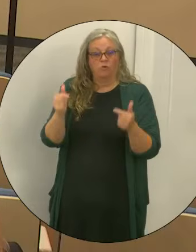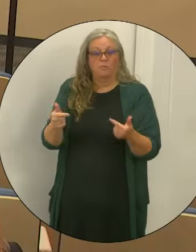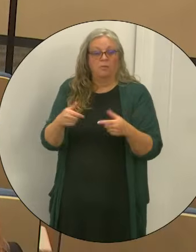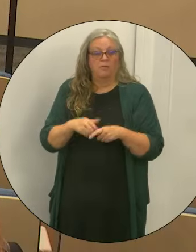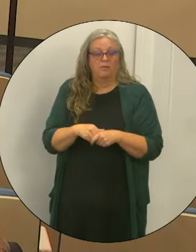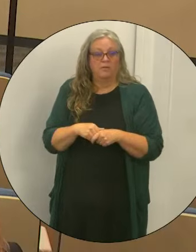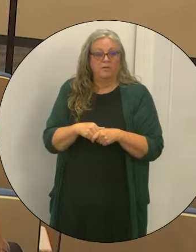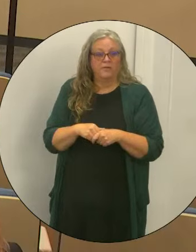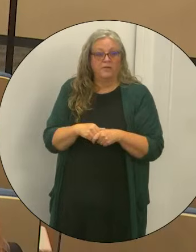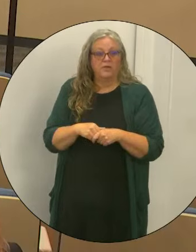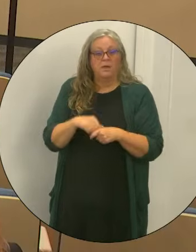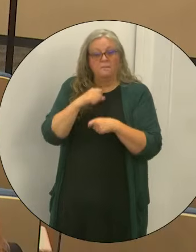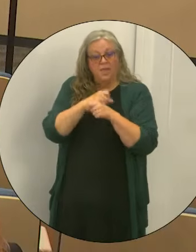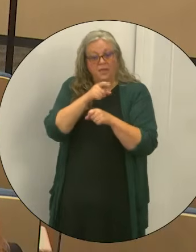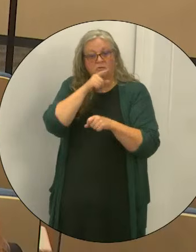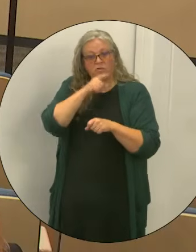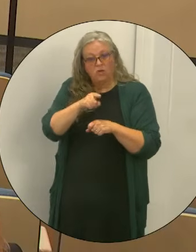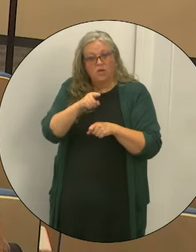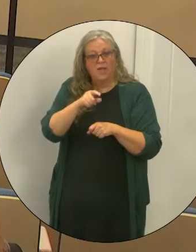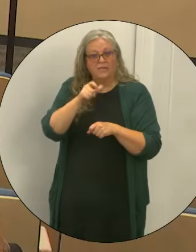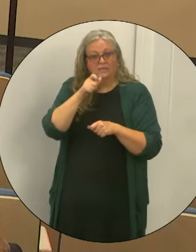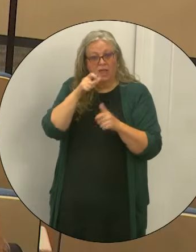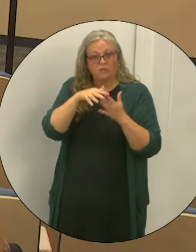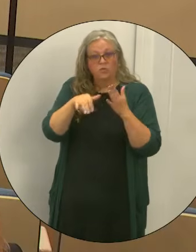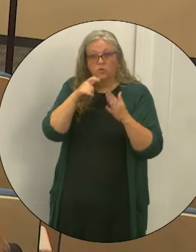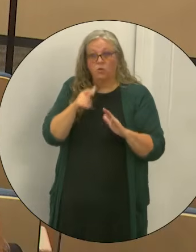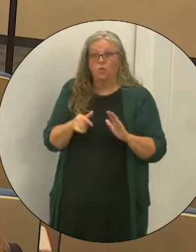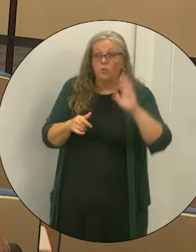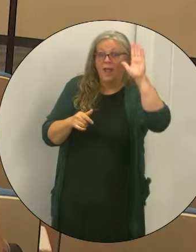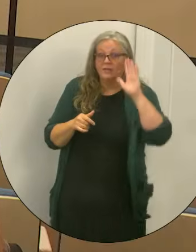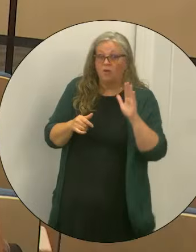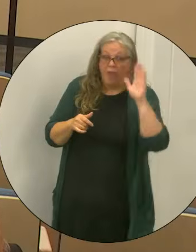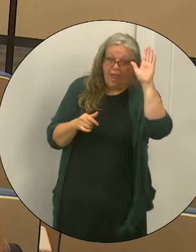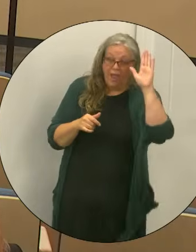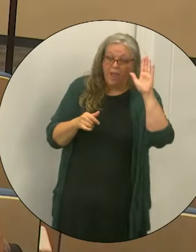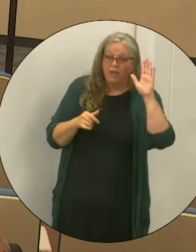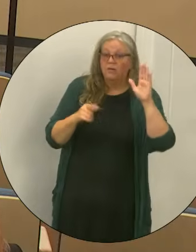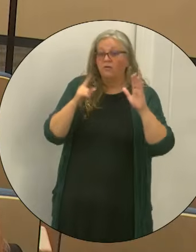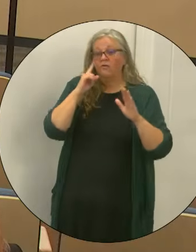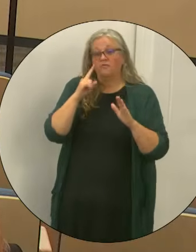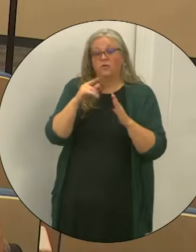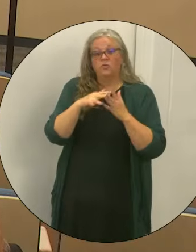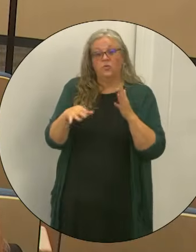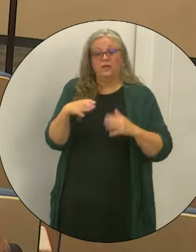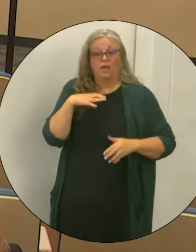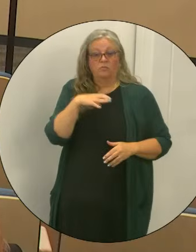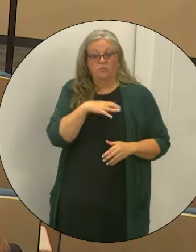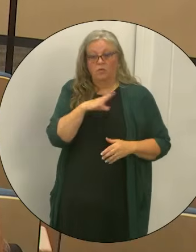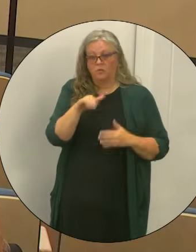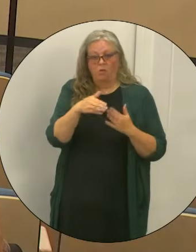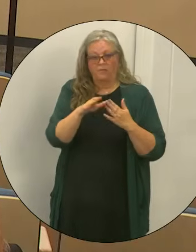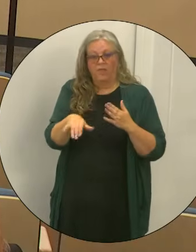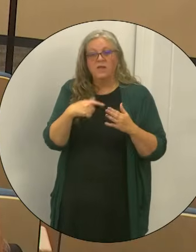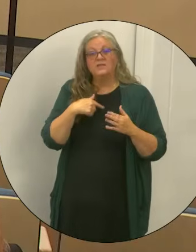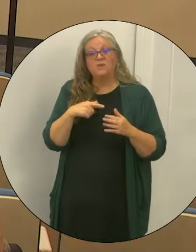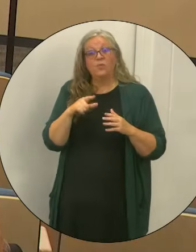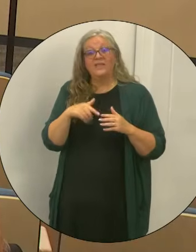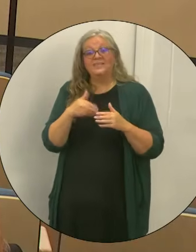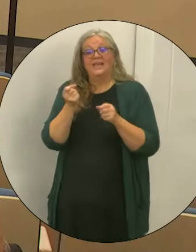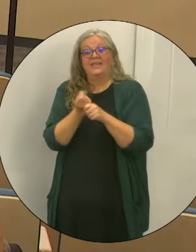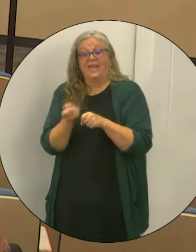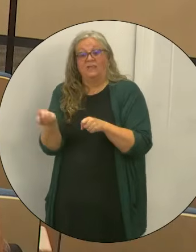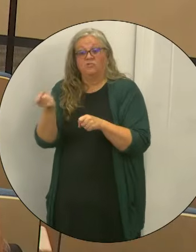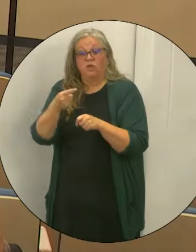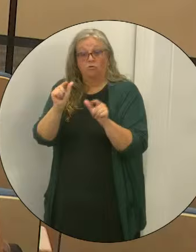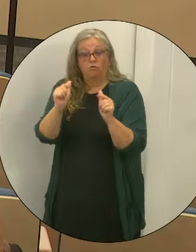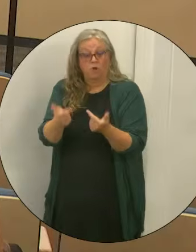And so ensuring that it's not the students that always raise their hand for student council and all of that. And so this upcoming group we're really excited